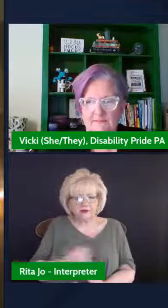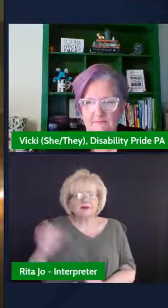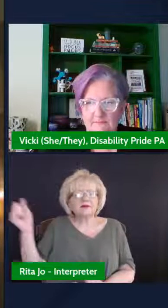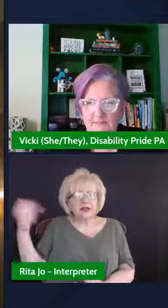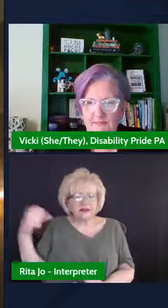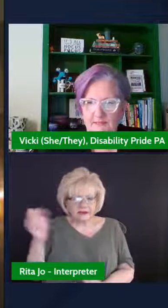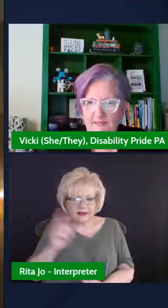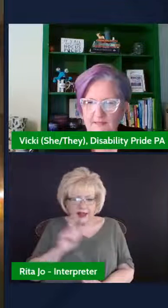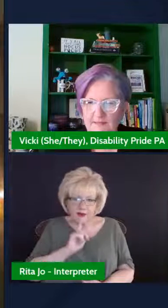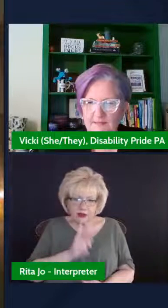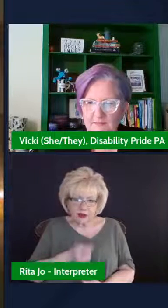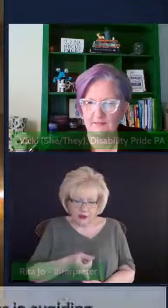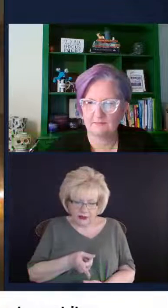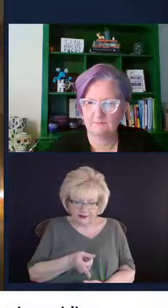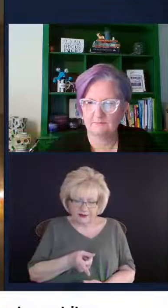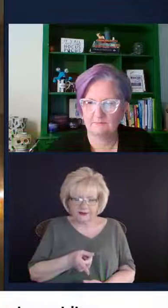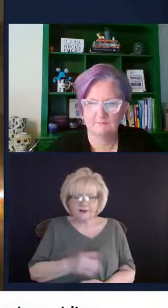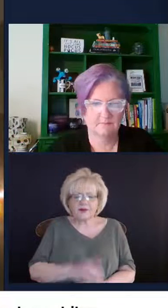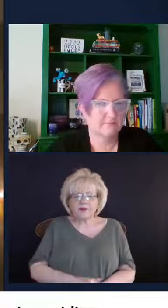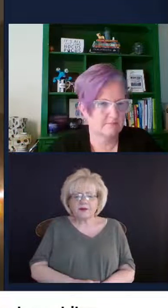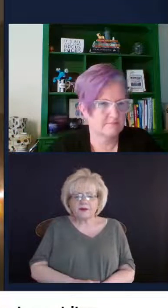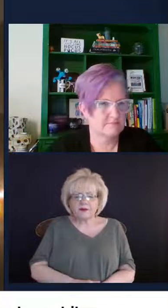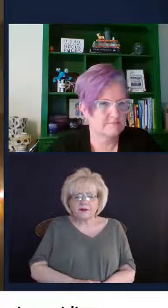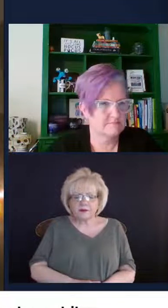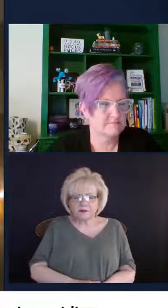Absolutely. Yes.